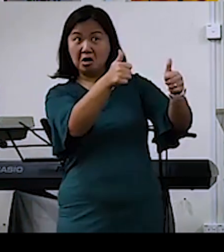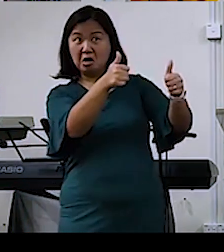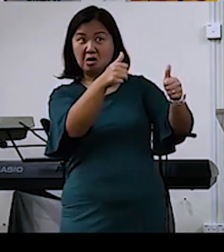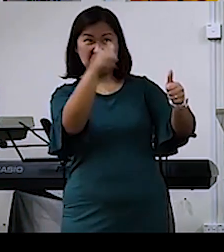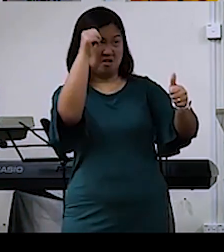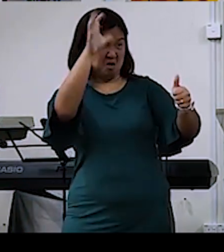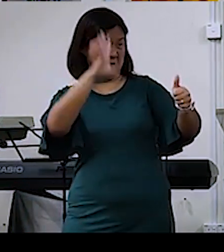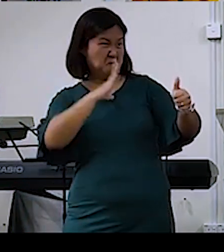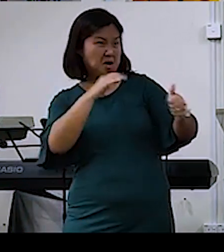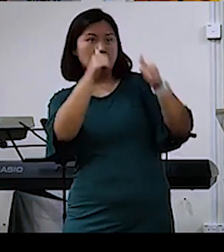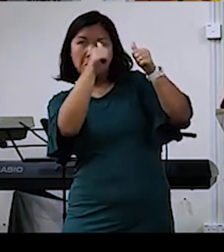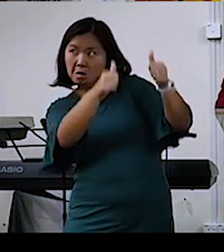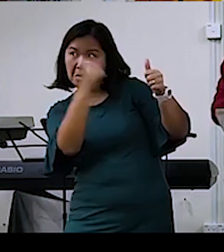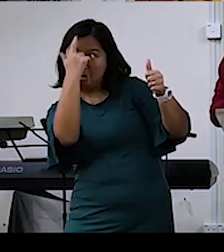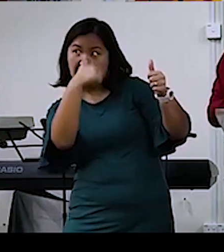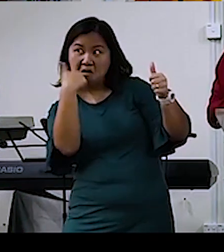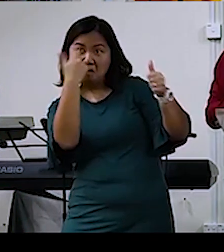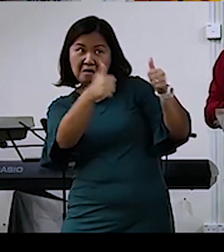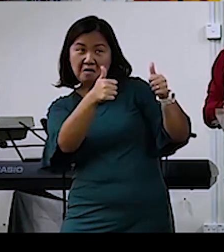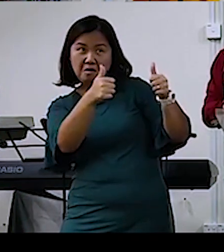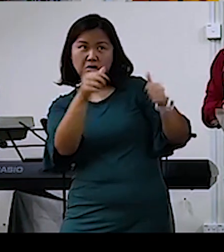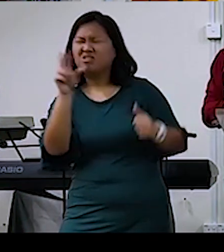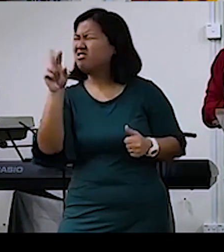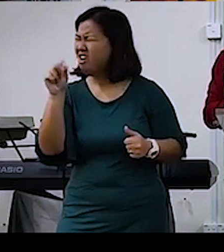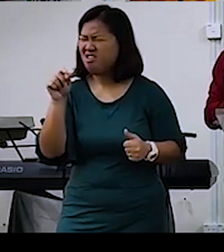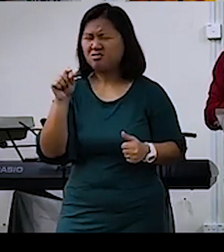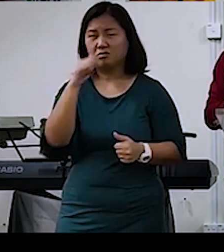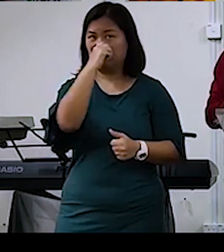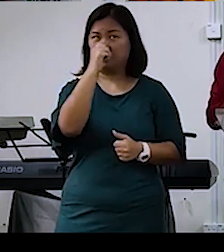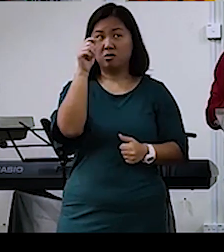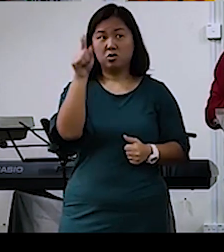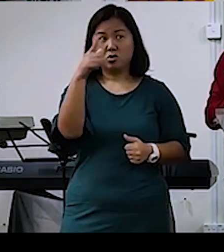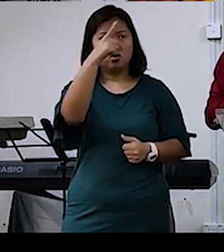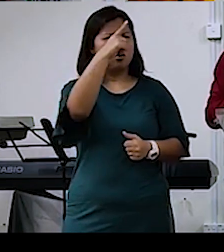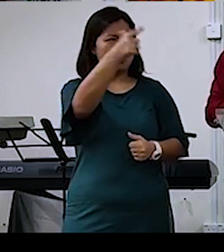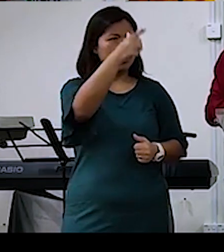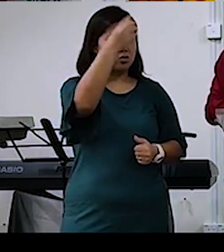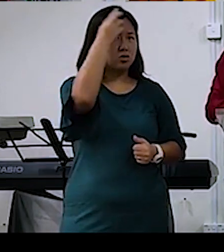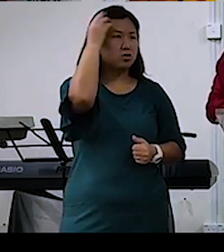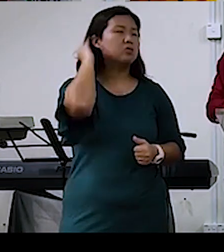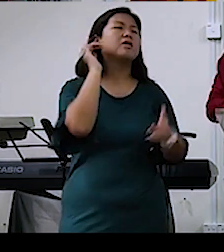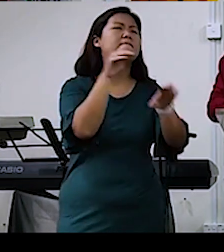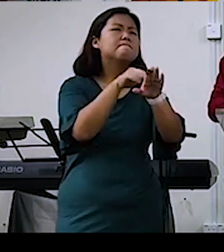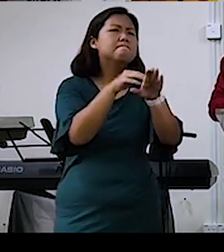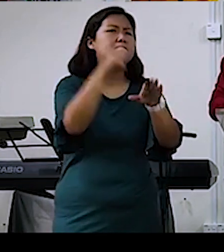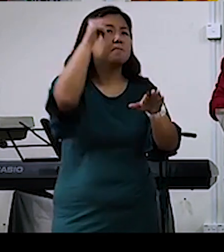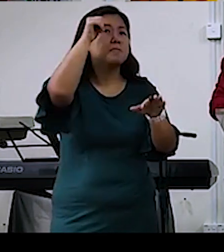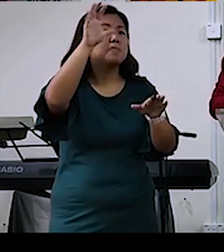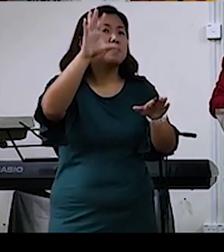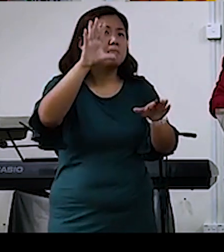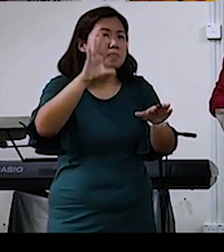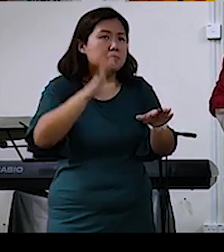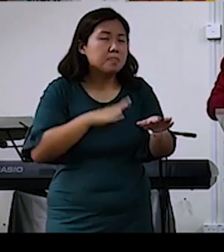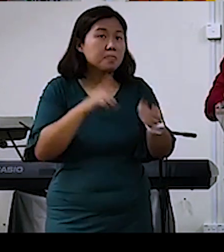Repent, bro. You got to renounce. In Jesus' name, in Jesus, I begin to look at this man as my brother and not as a